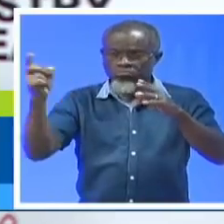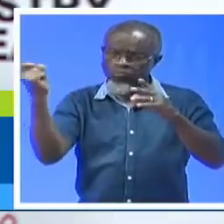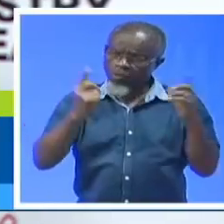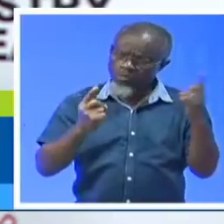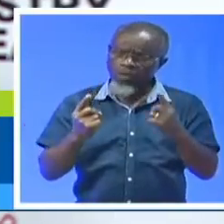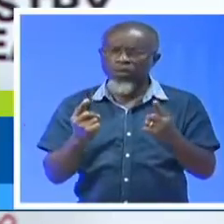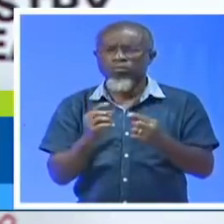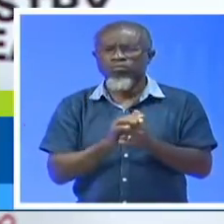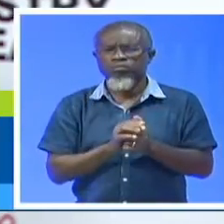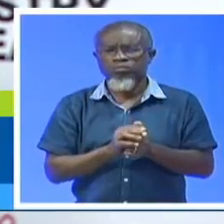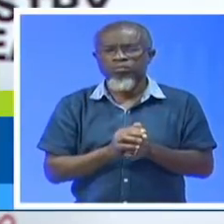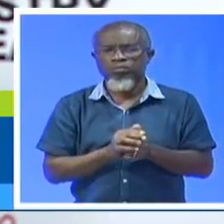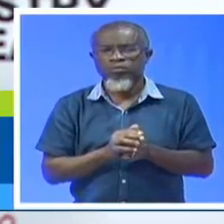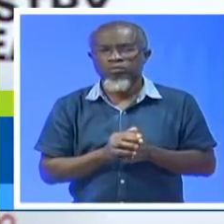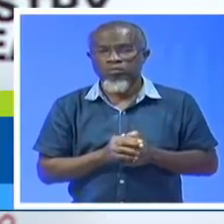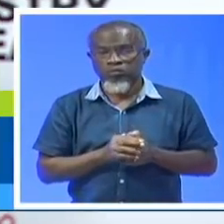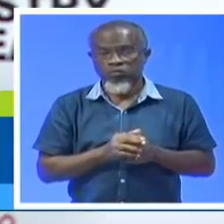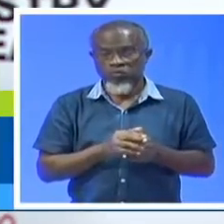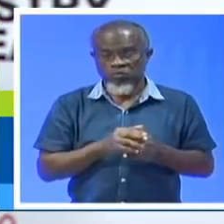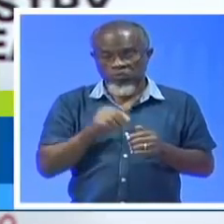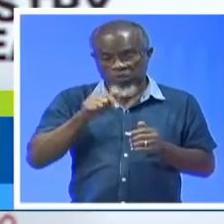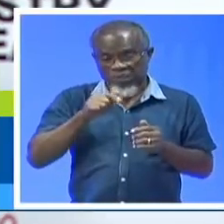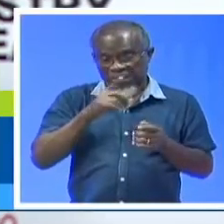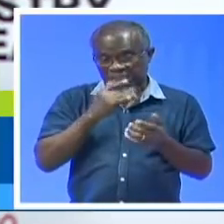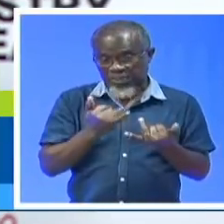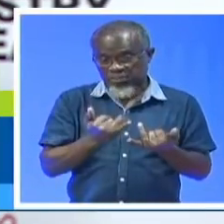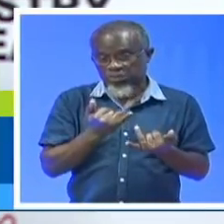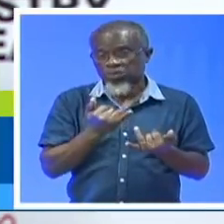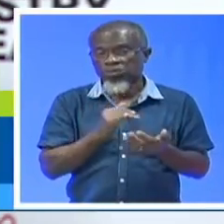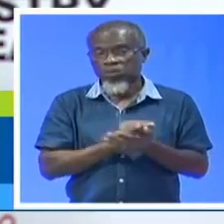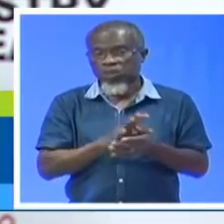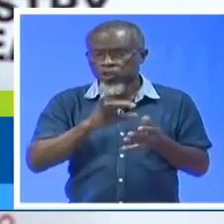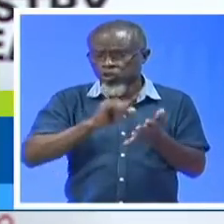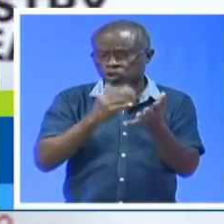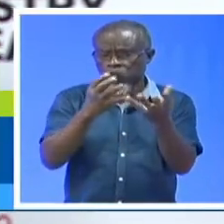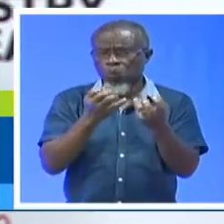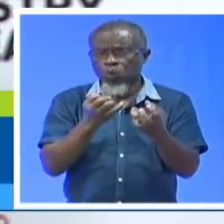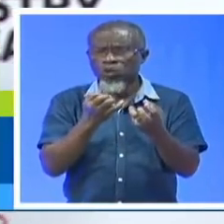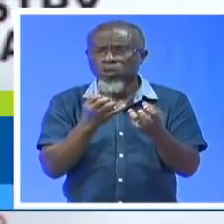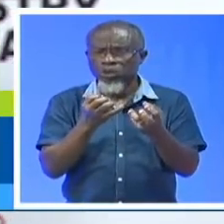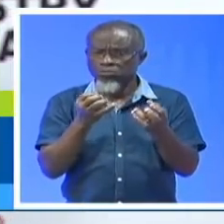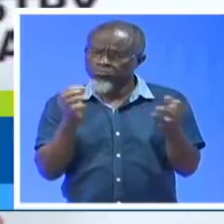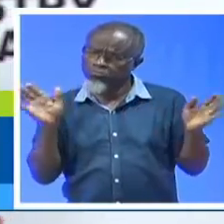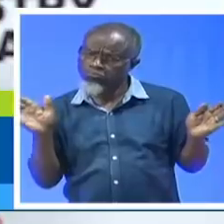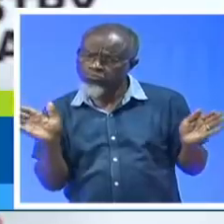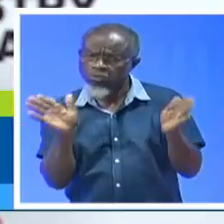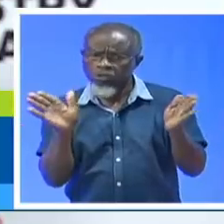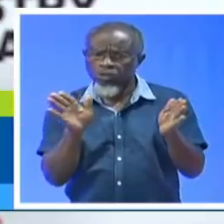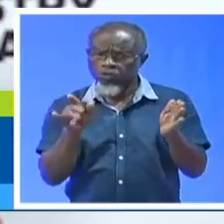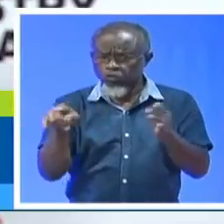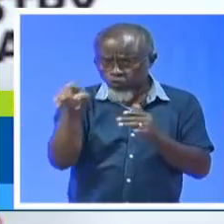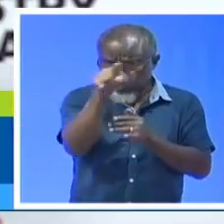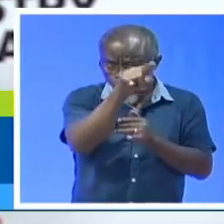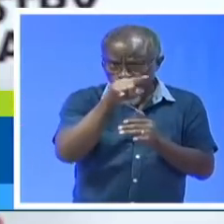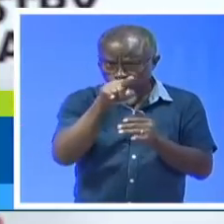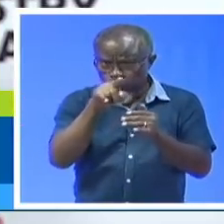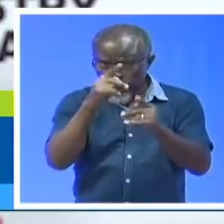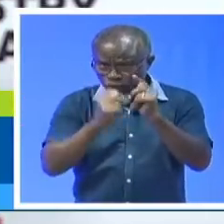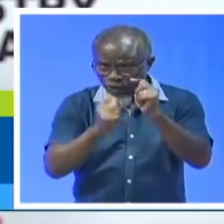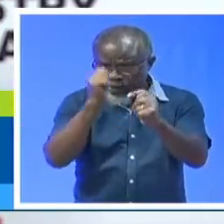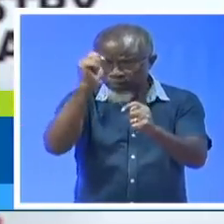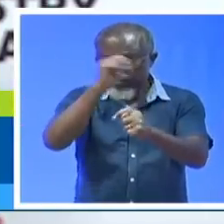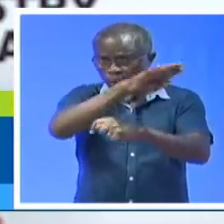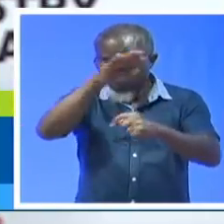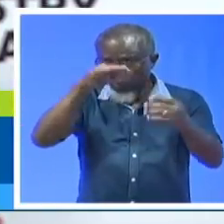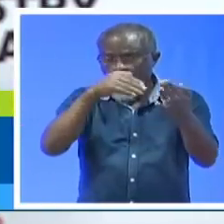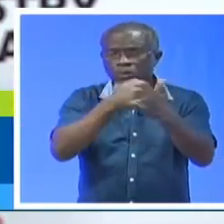this point in time, with the last few seconds that I have, I want to make a direct appeal to Trinidad and Tobago, whether